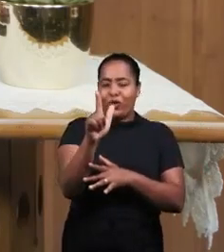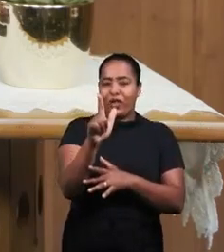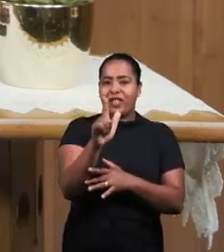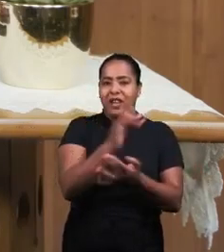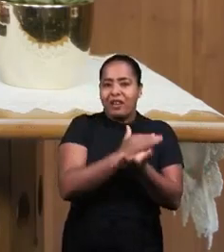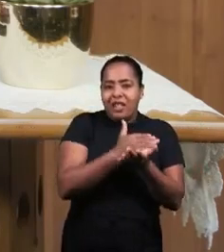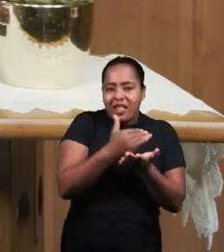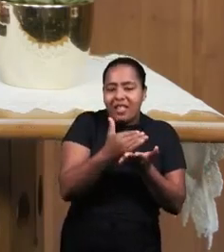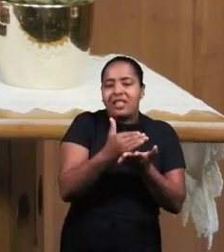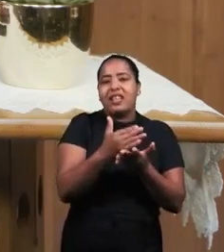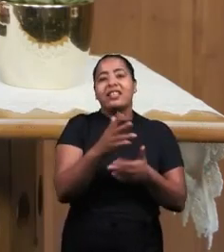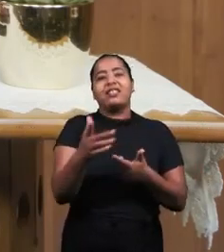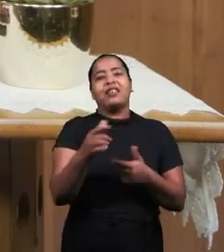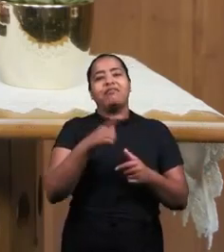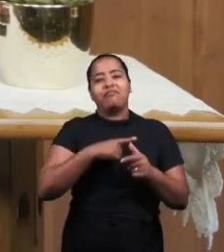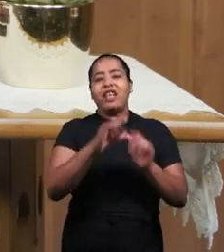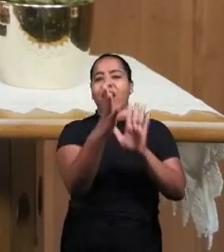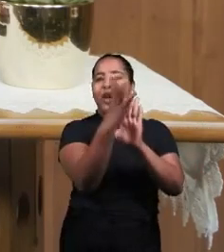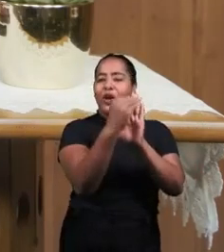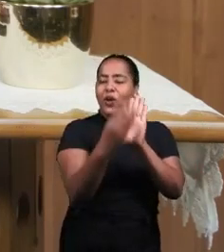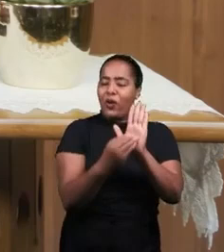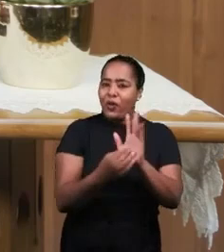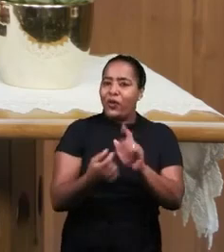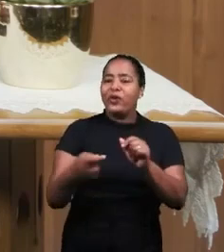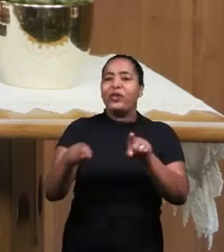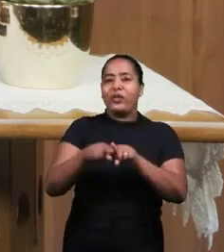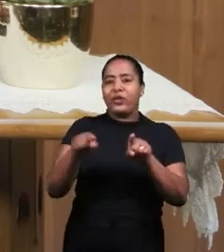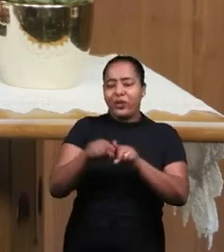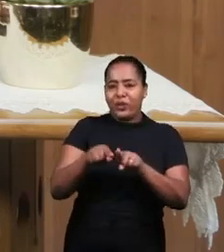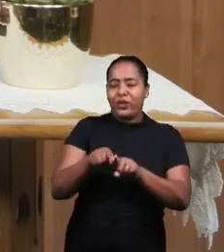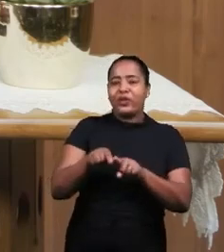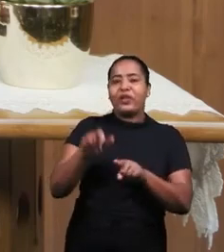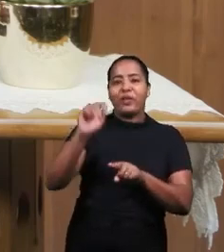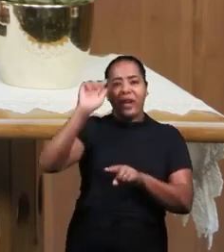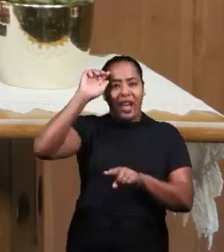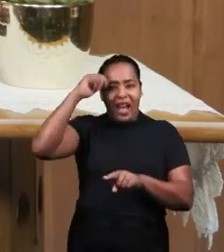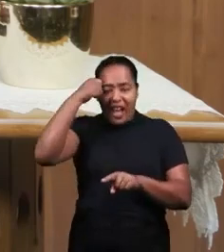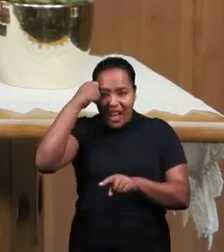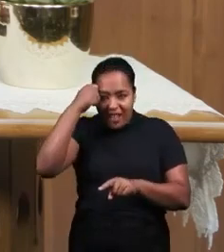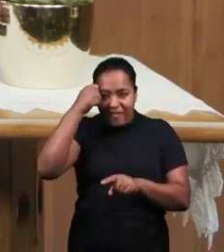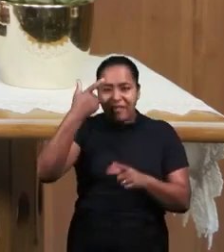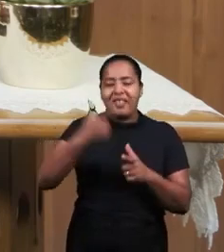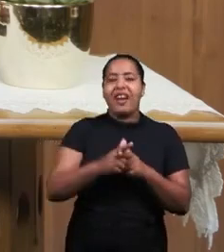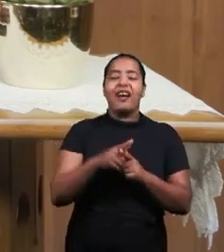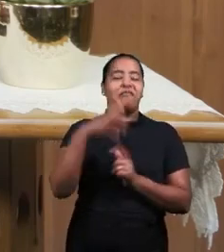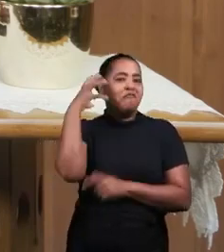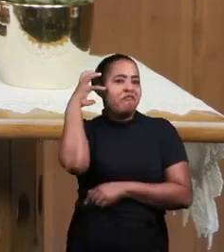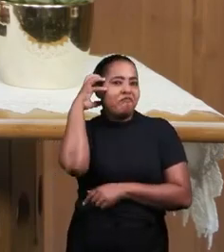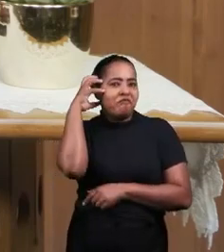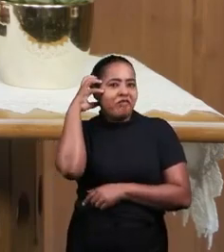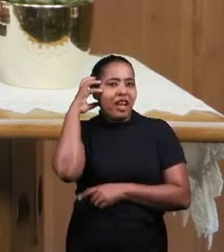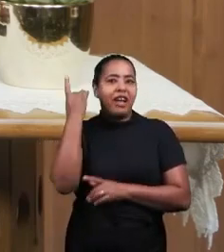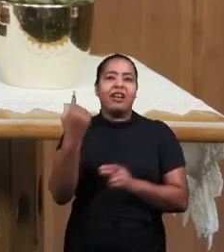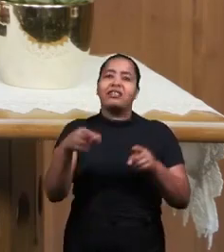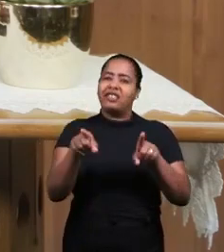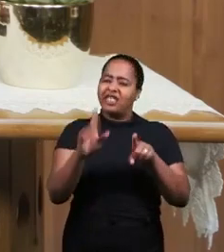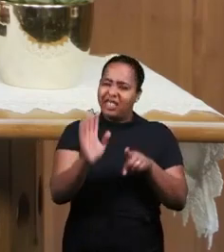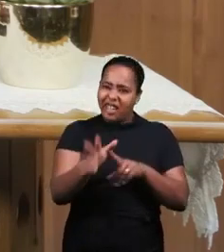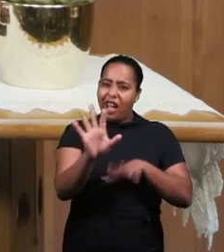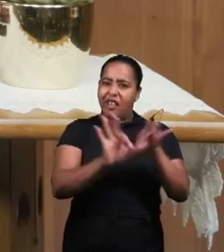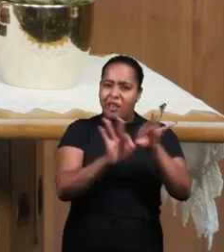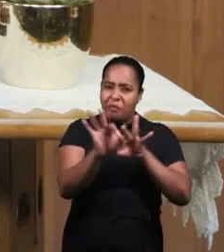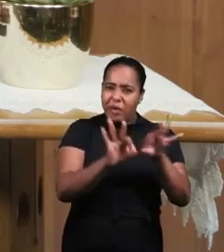new frontiers, new countries. We're already sending content already also to Africa through radio. So, and there's